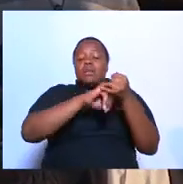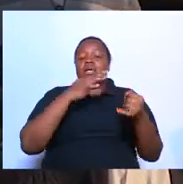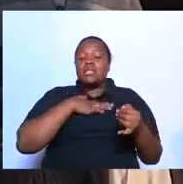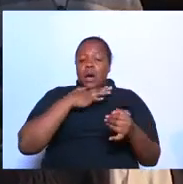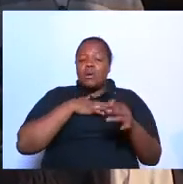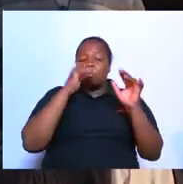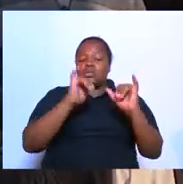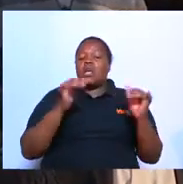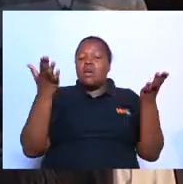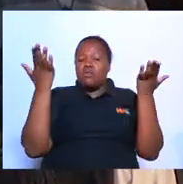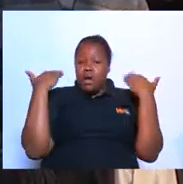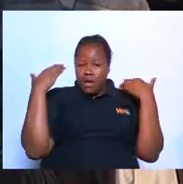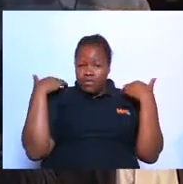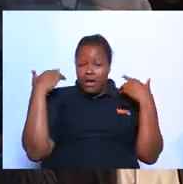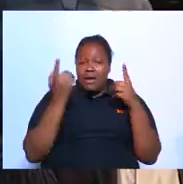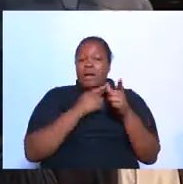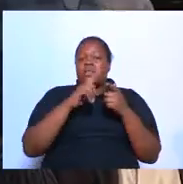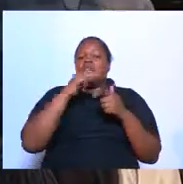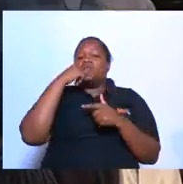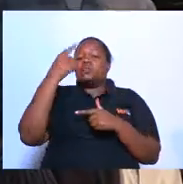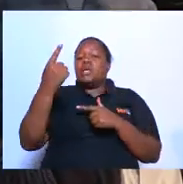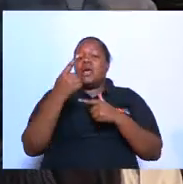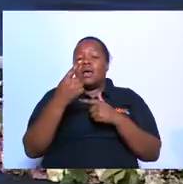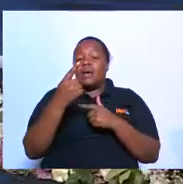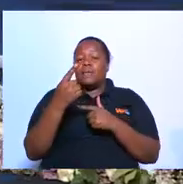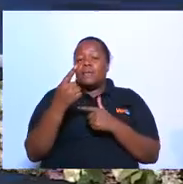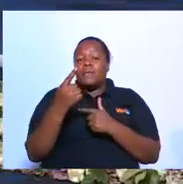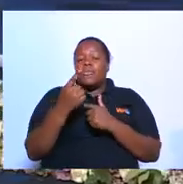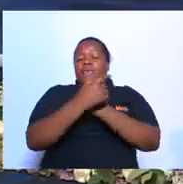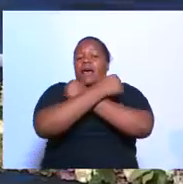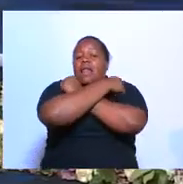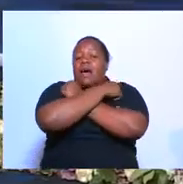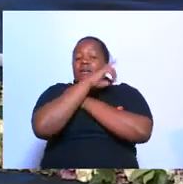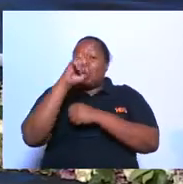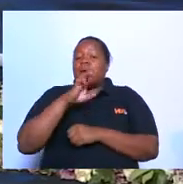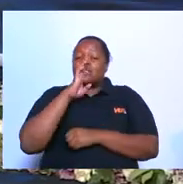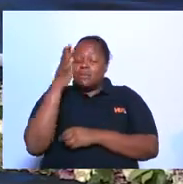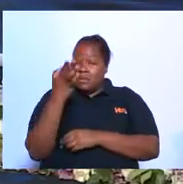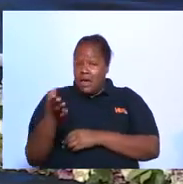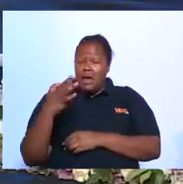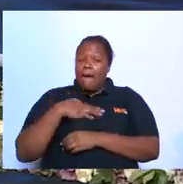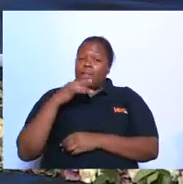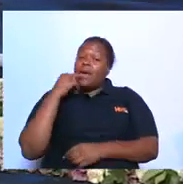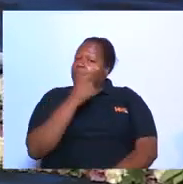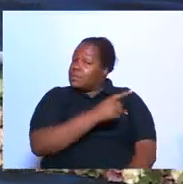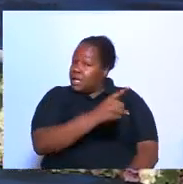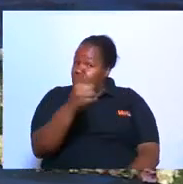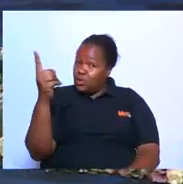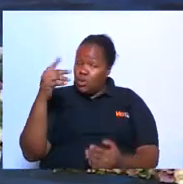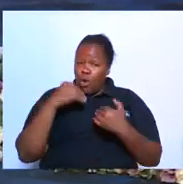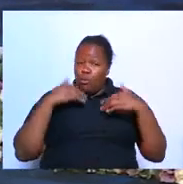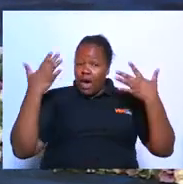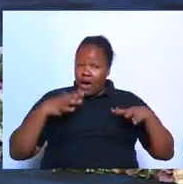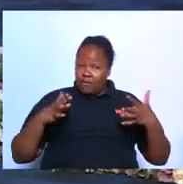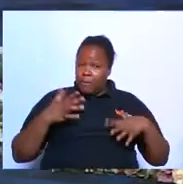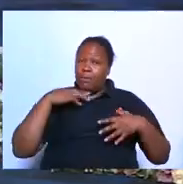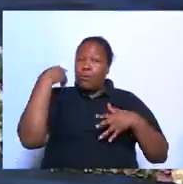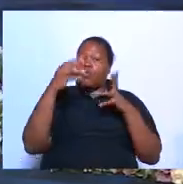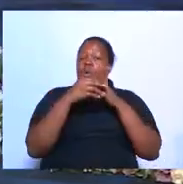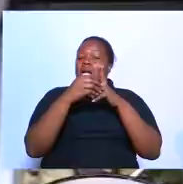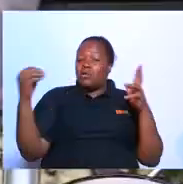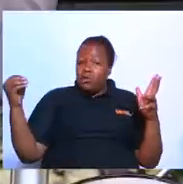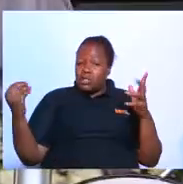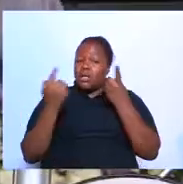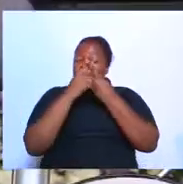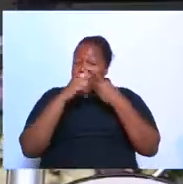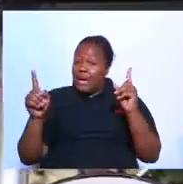forever love must be there I'm telling you there are some people who are divorced